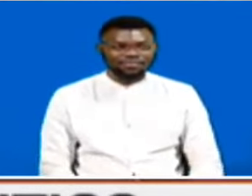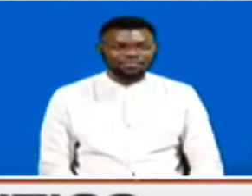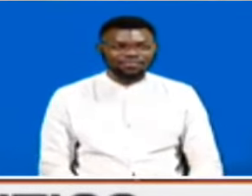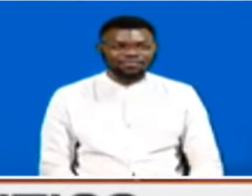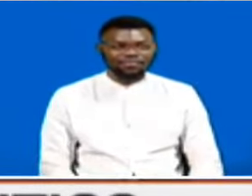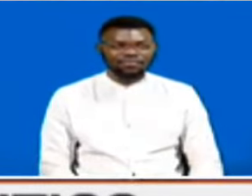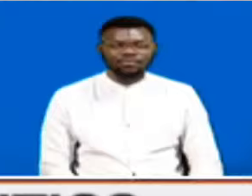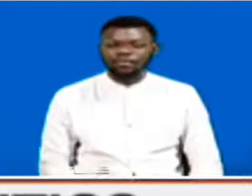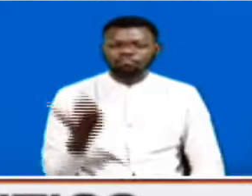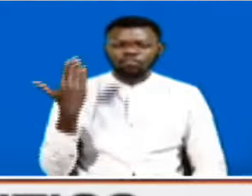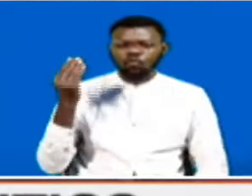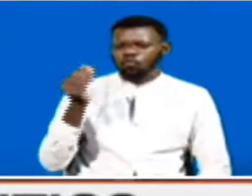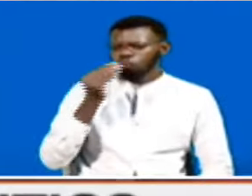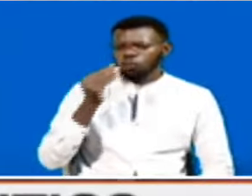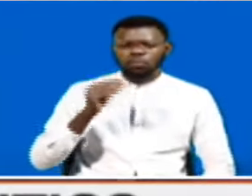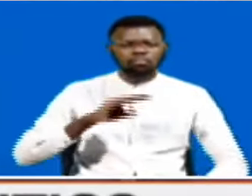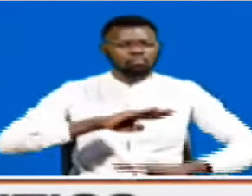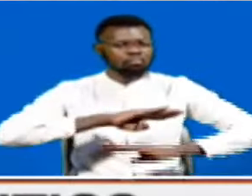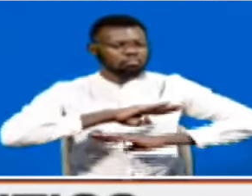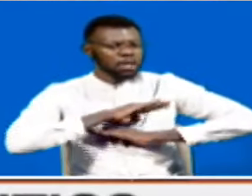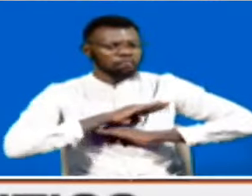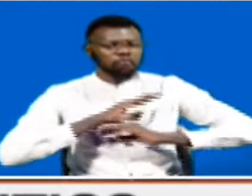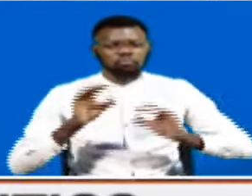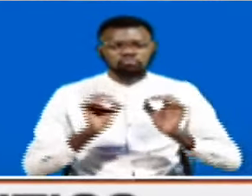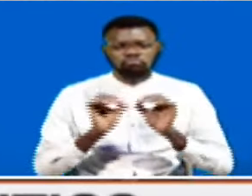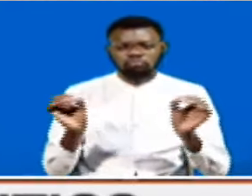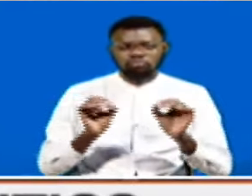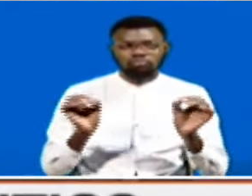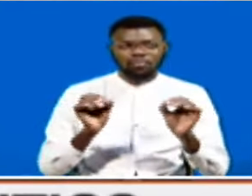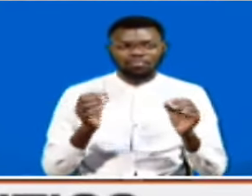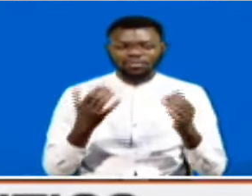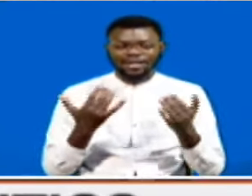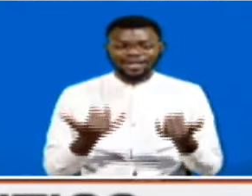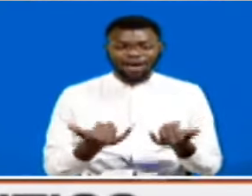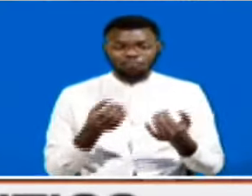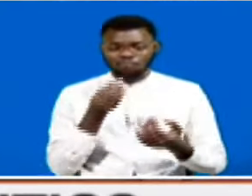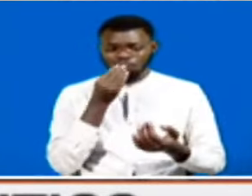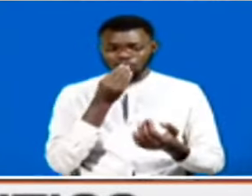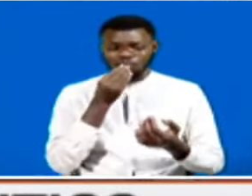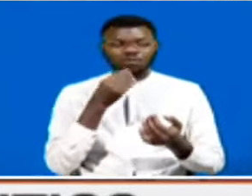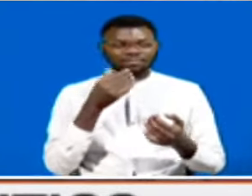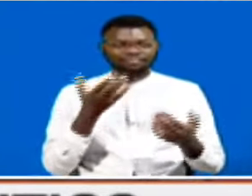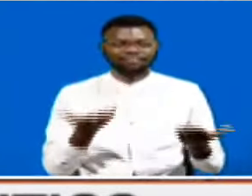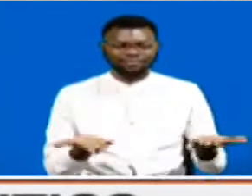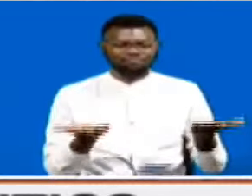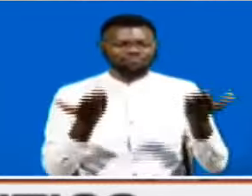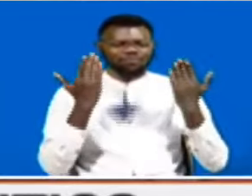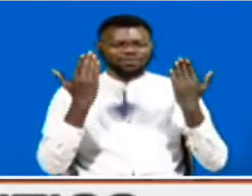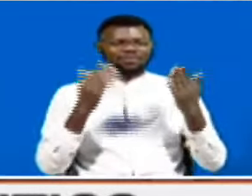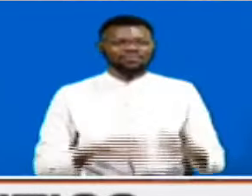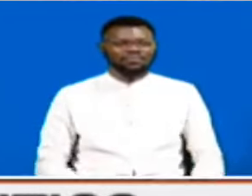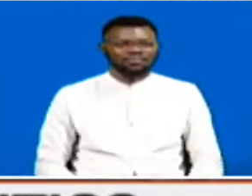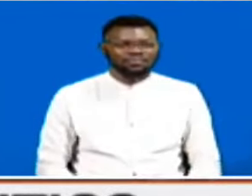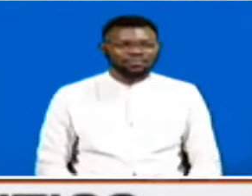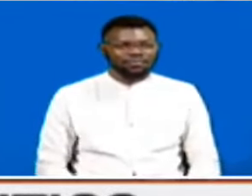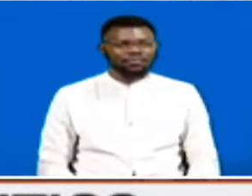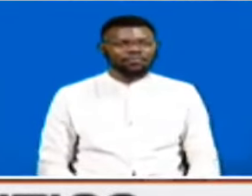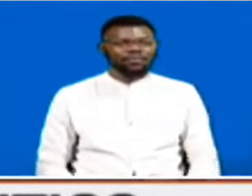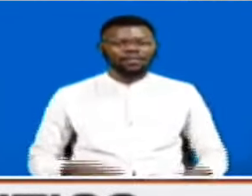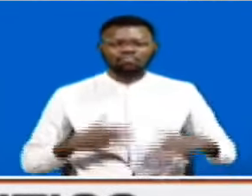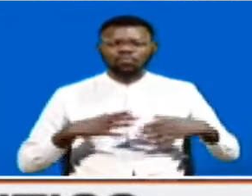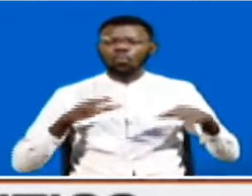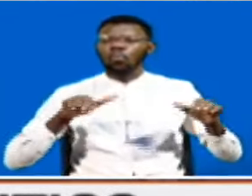deficit of food, which was there, was now a thing of the past. Because most of the time, our people would wait for